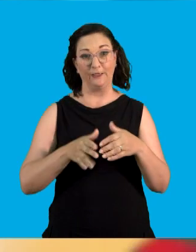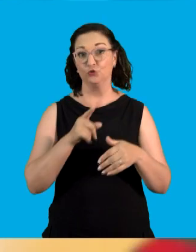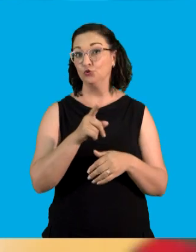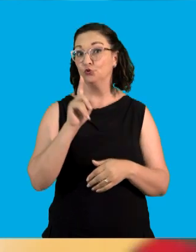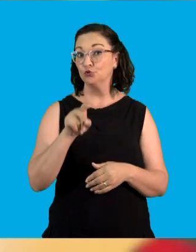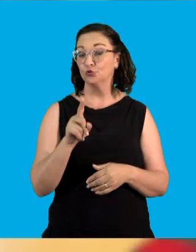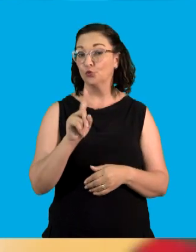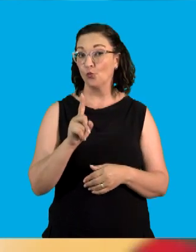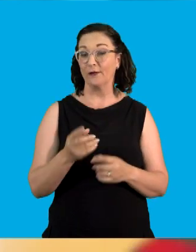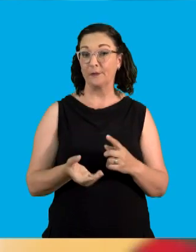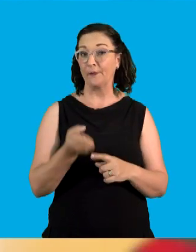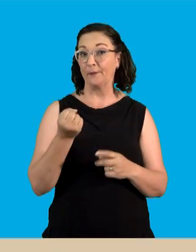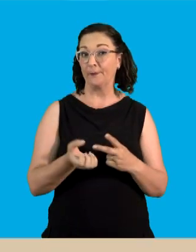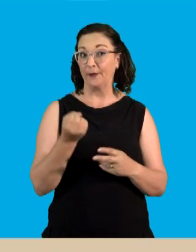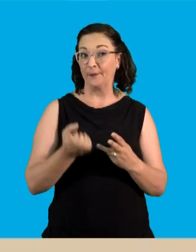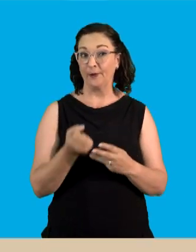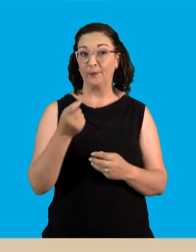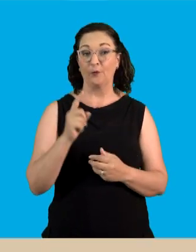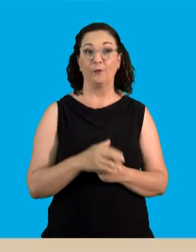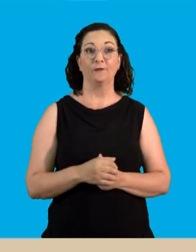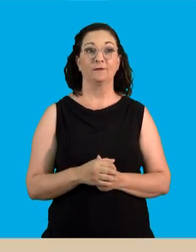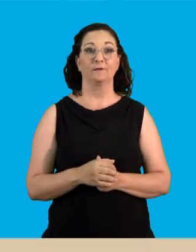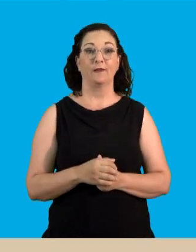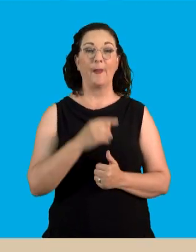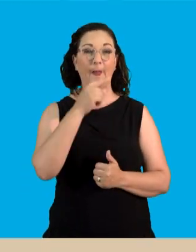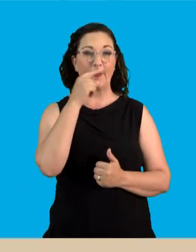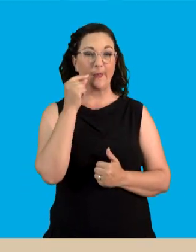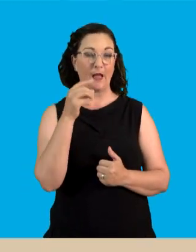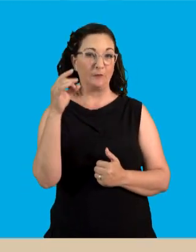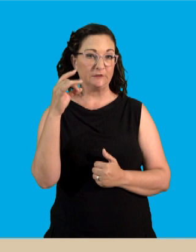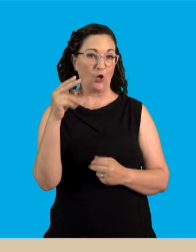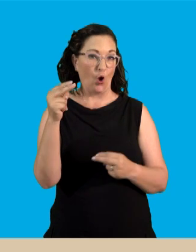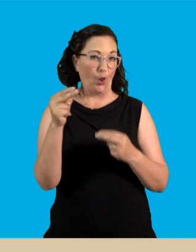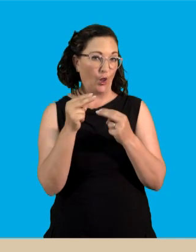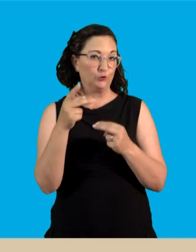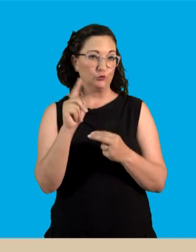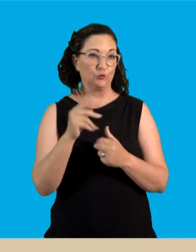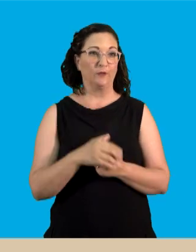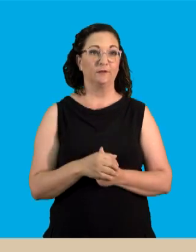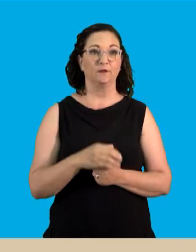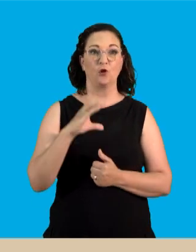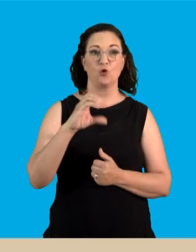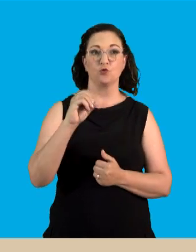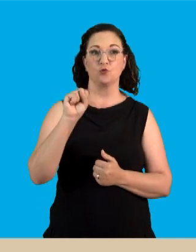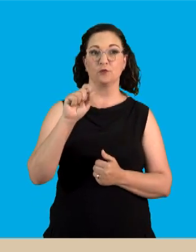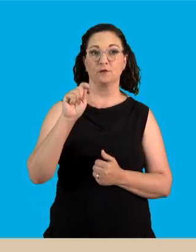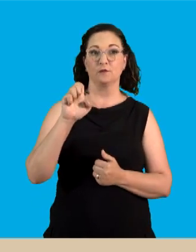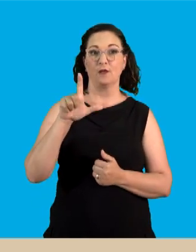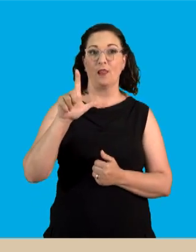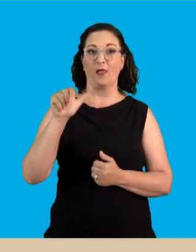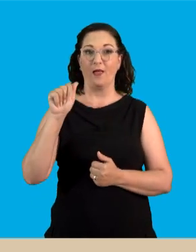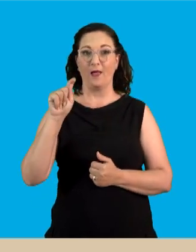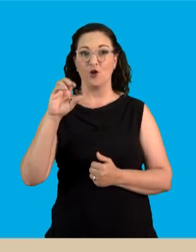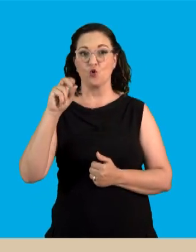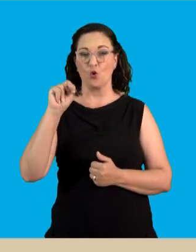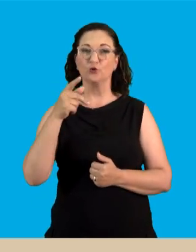the lesson, you should be able to name our nearest star, define constellation, explain